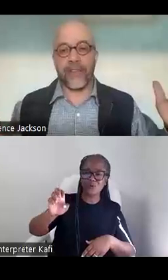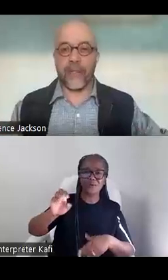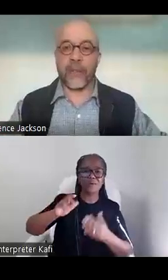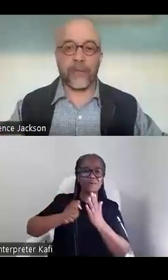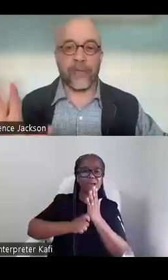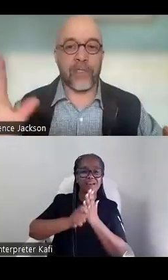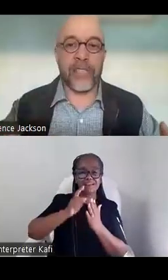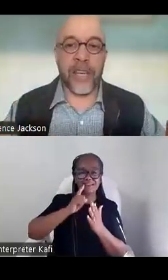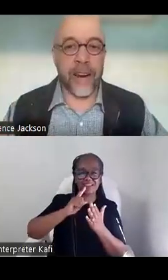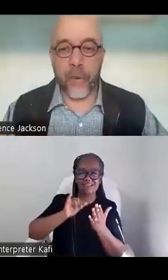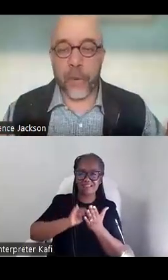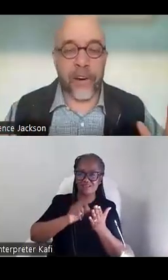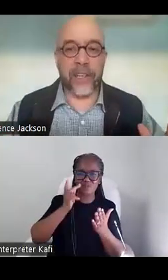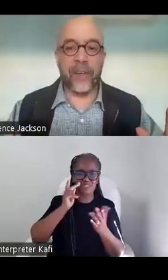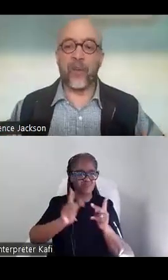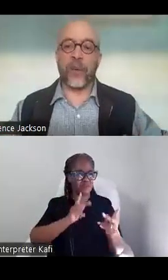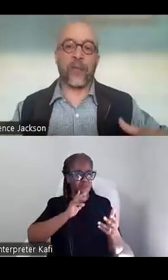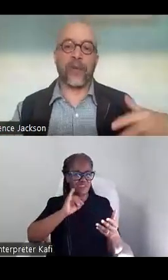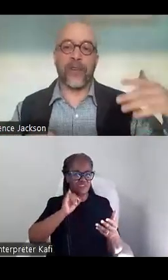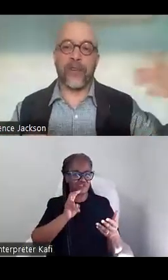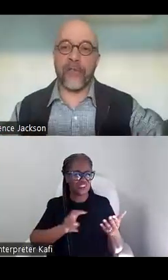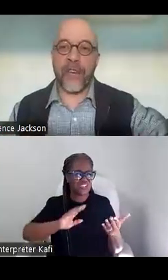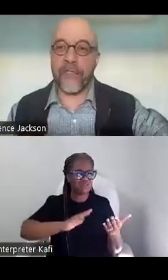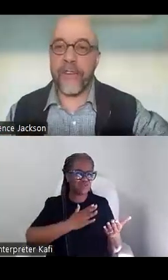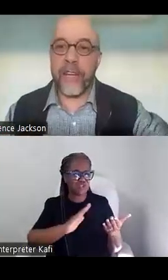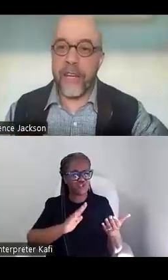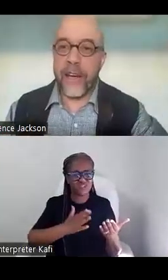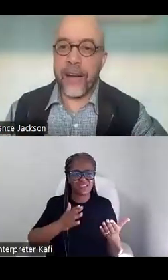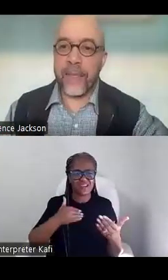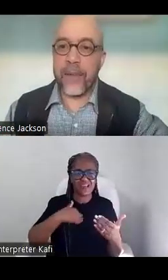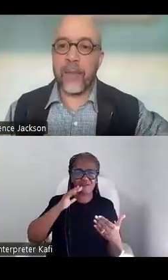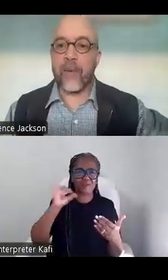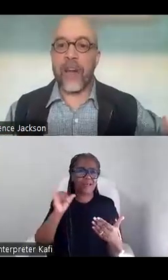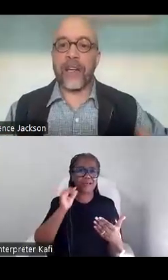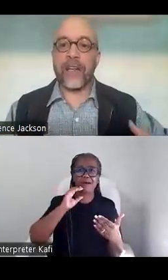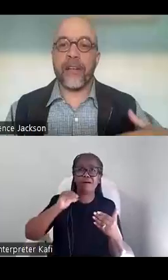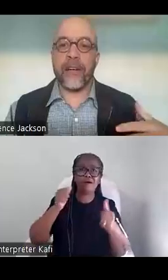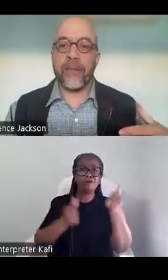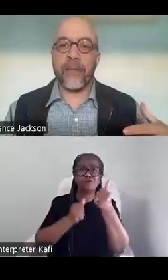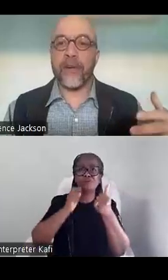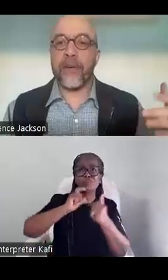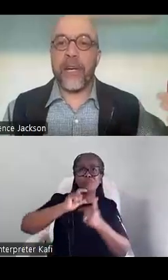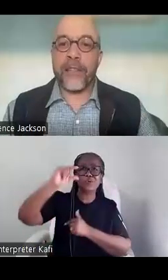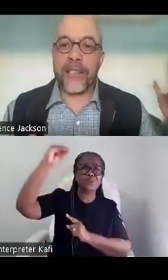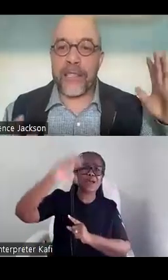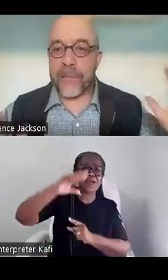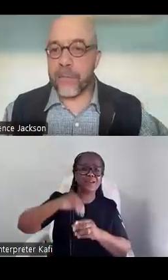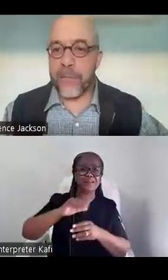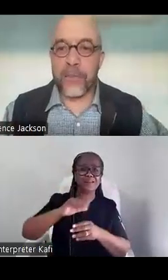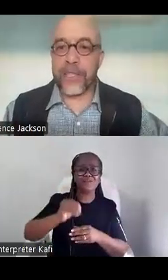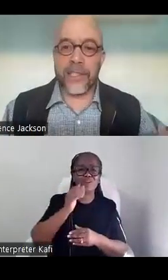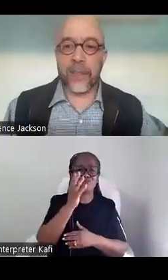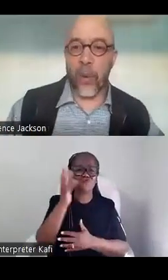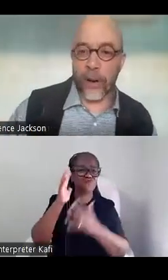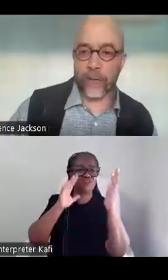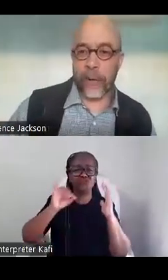African jungle. In the Afro-American newspaper, you have them writing, this